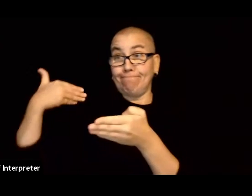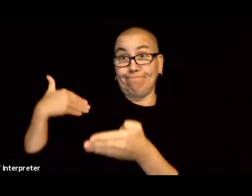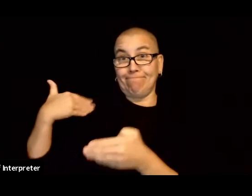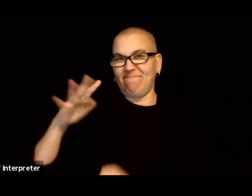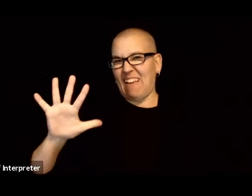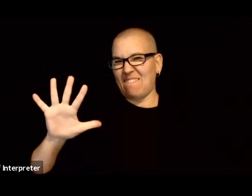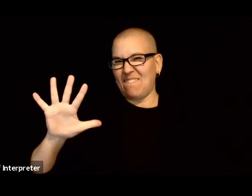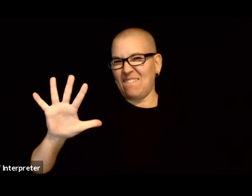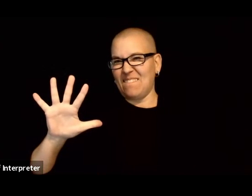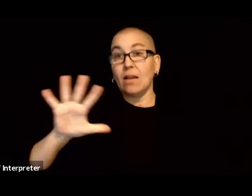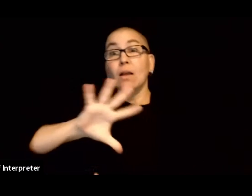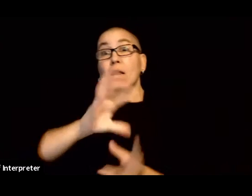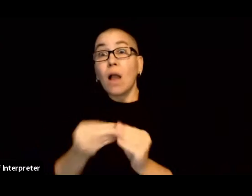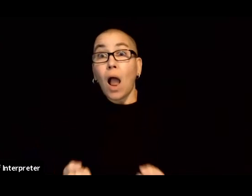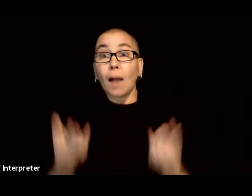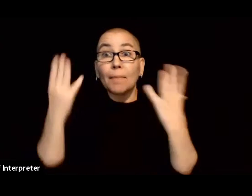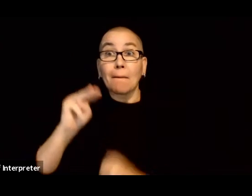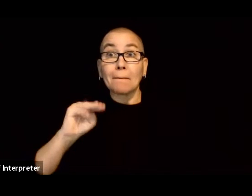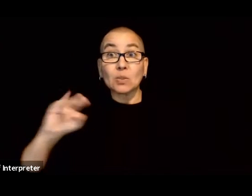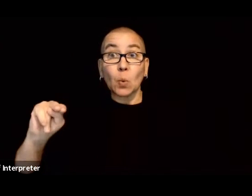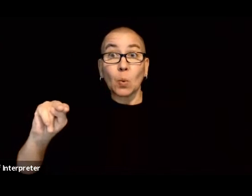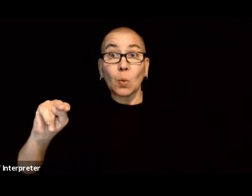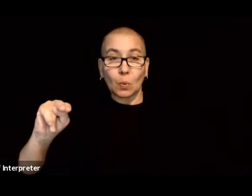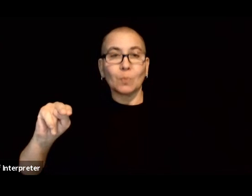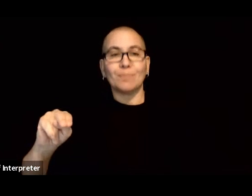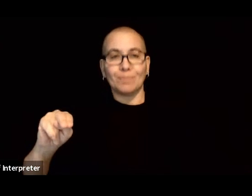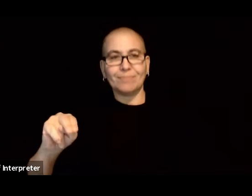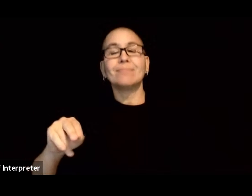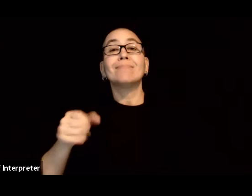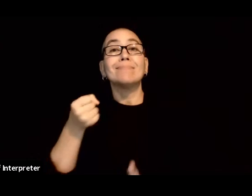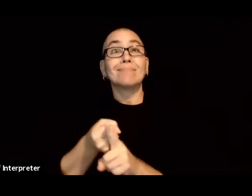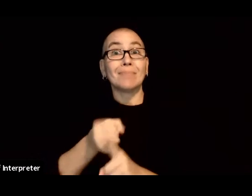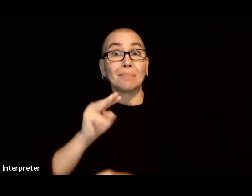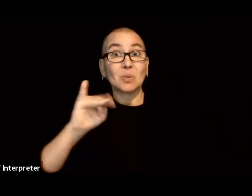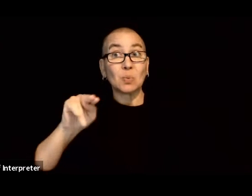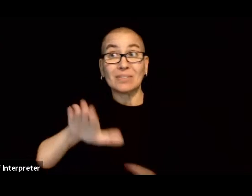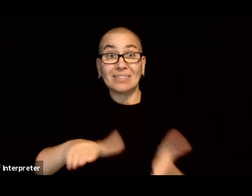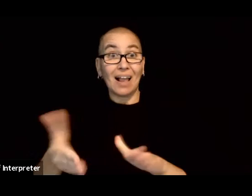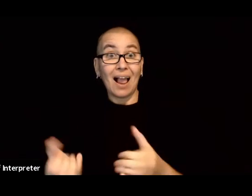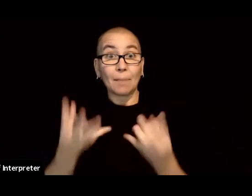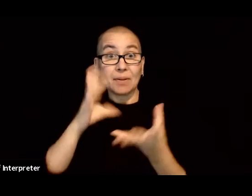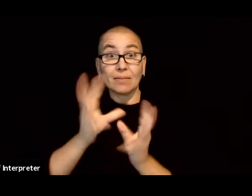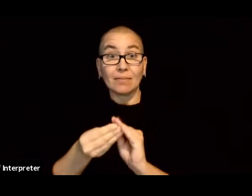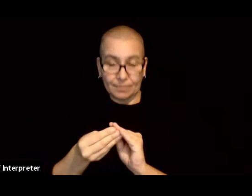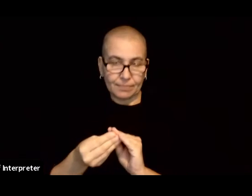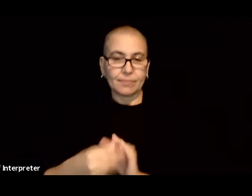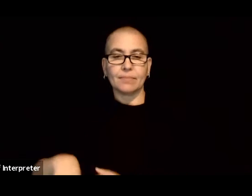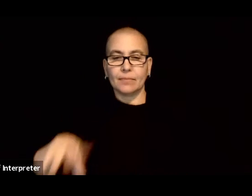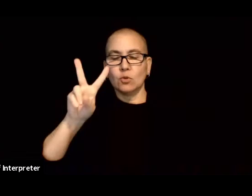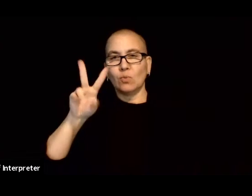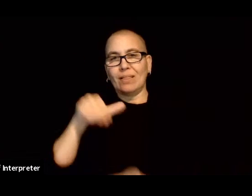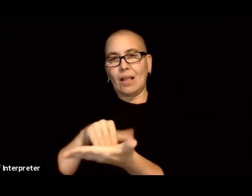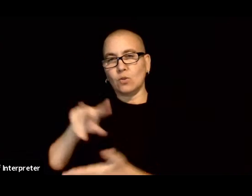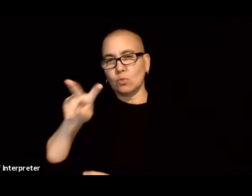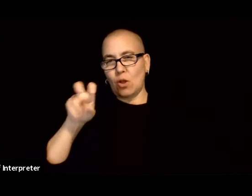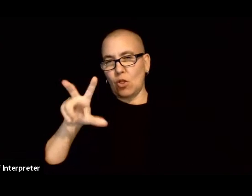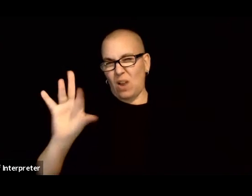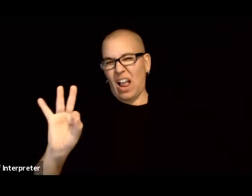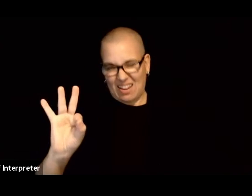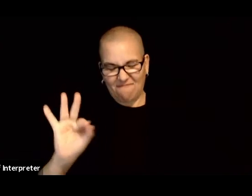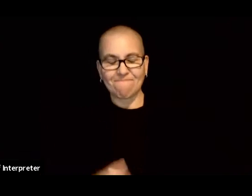Sunday, 17 deaths. 5 of the deaths we're reporting today were among confirmed or PCR positive